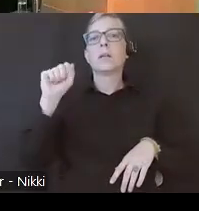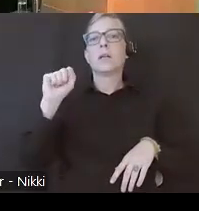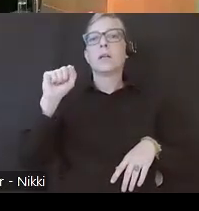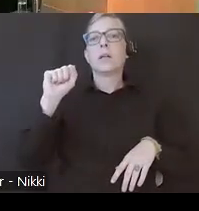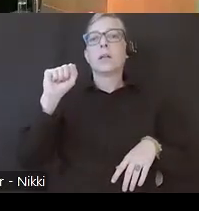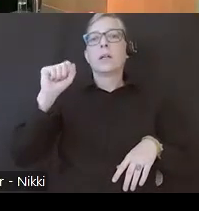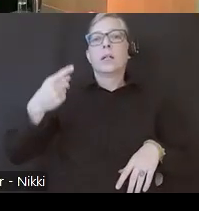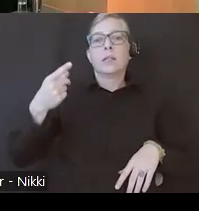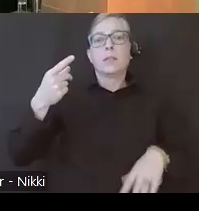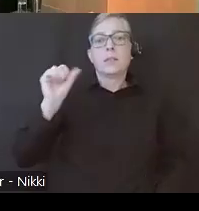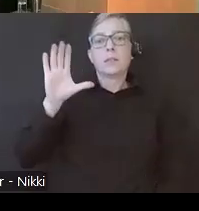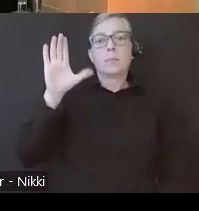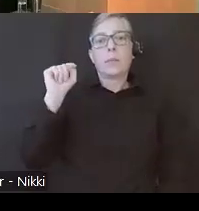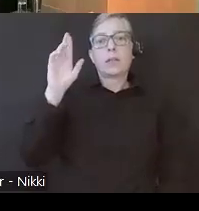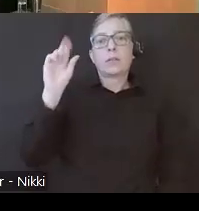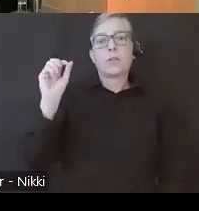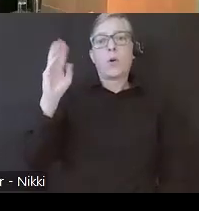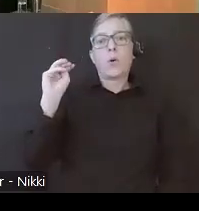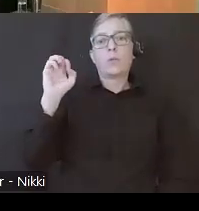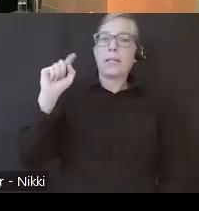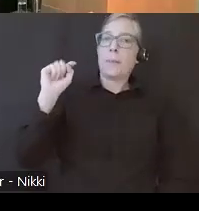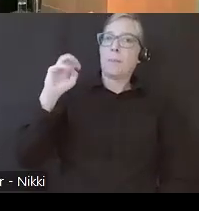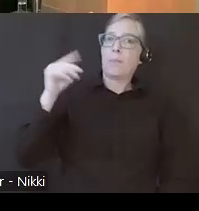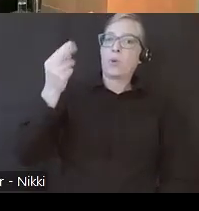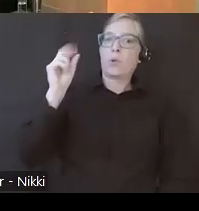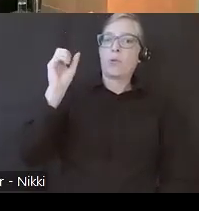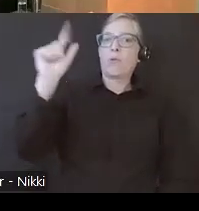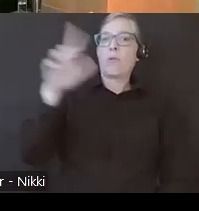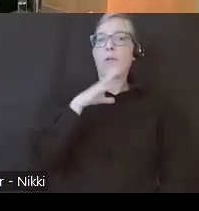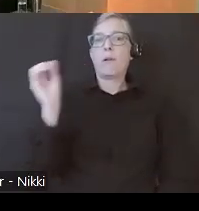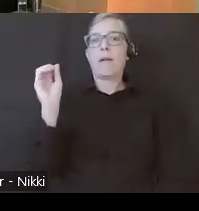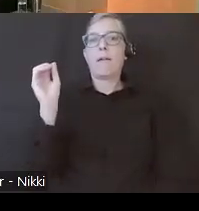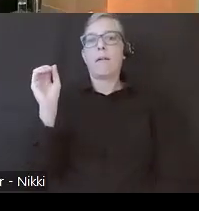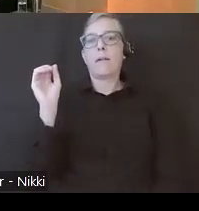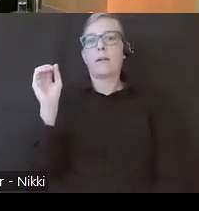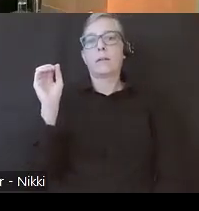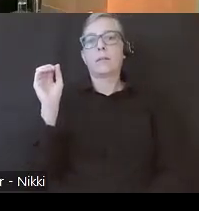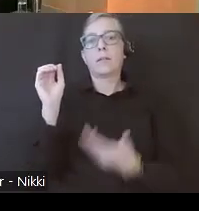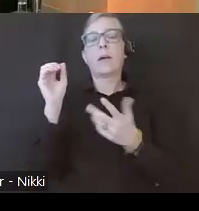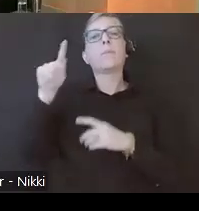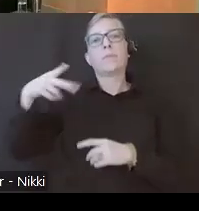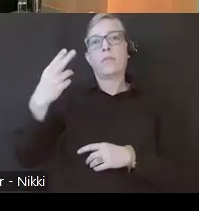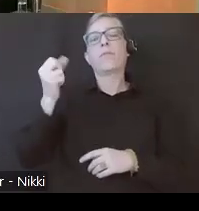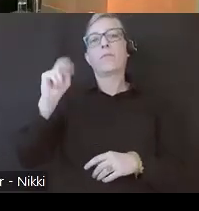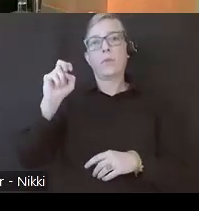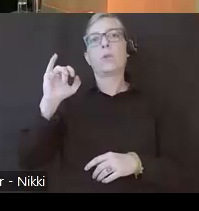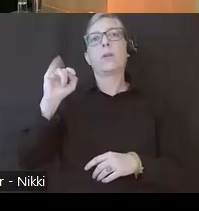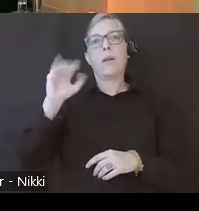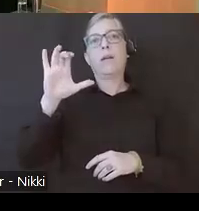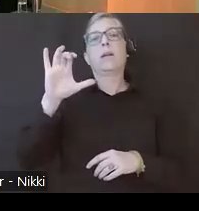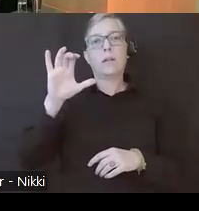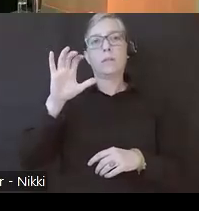good news because that's telling us that we're in pretty good shape to use these as indices of speech processing.